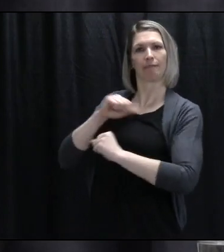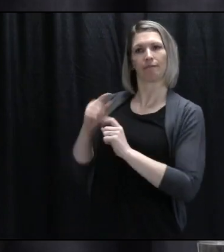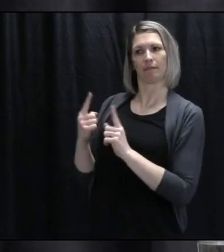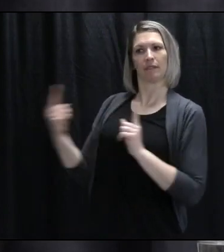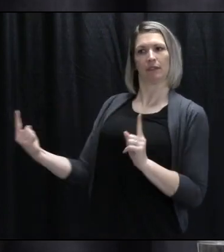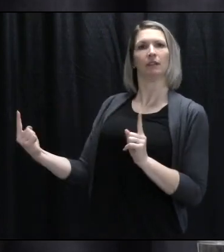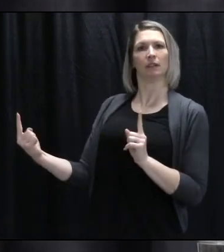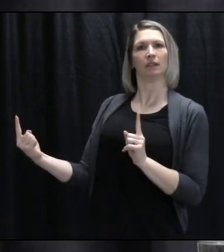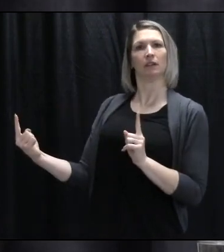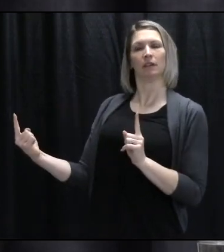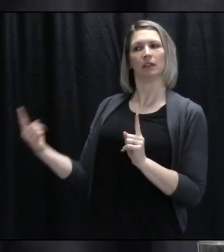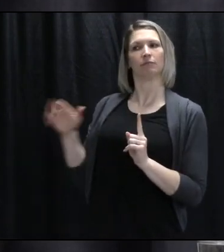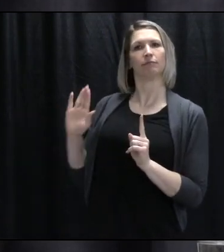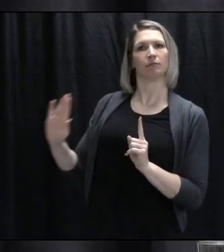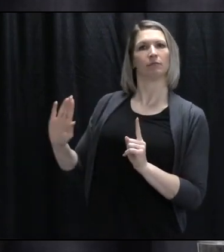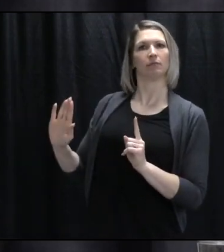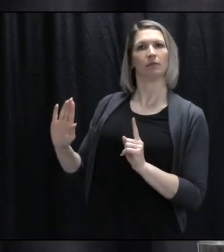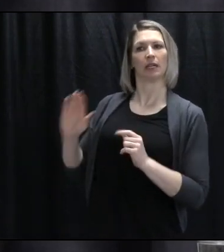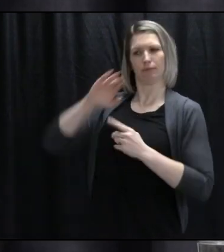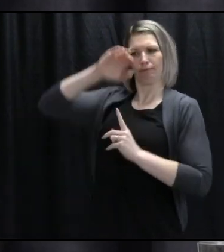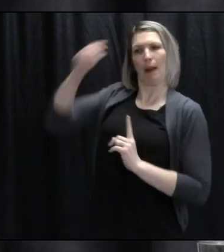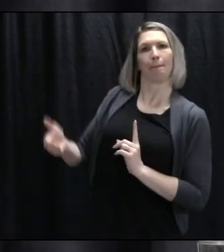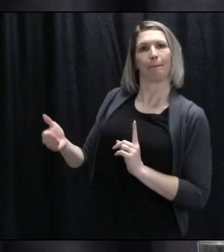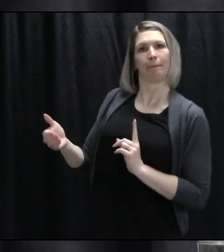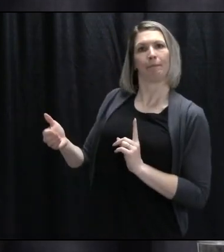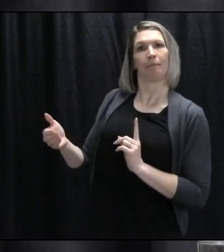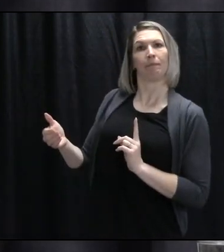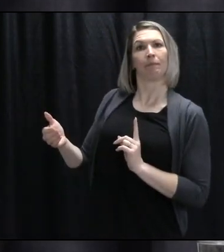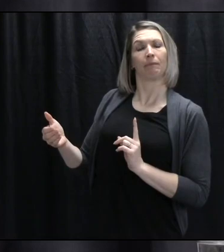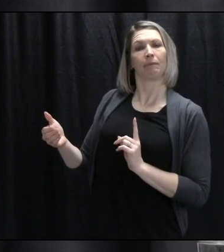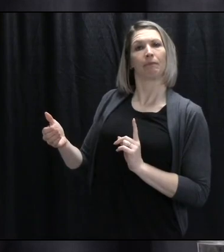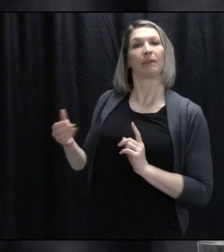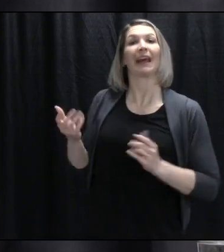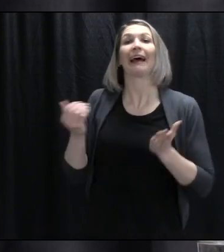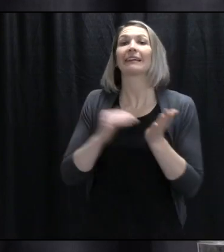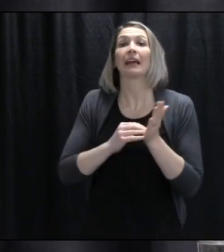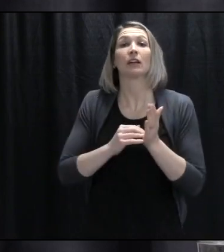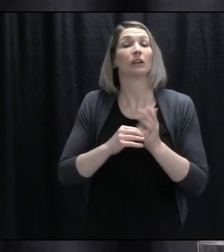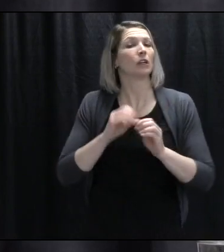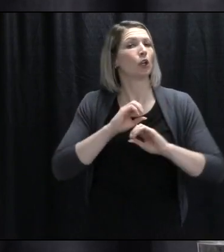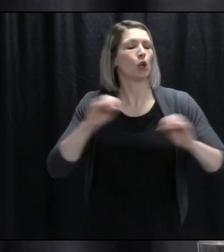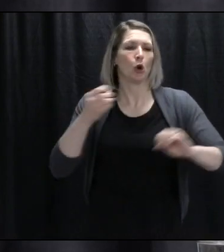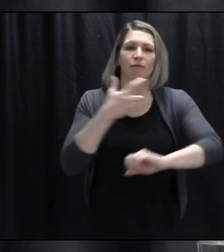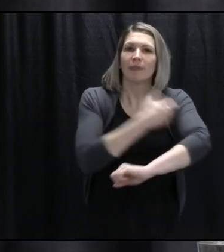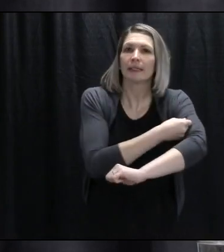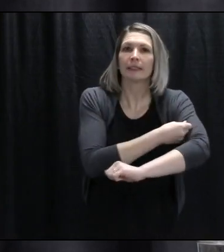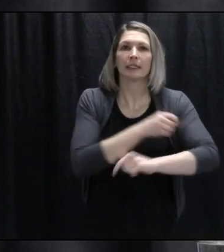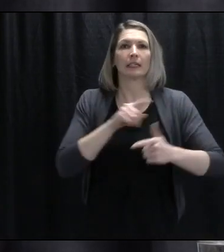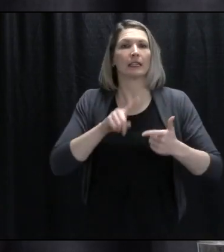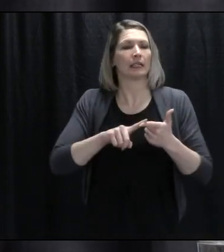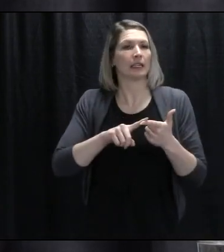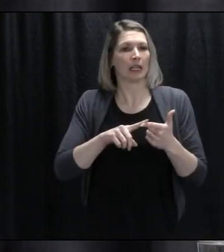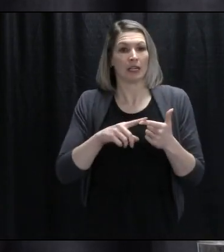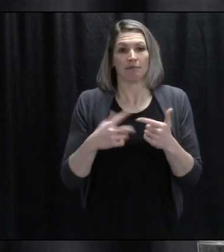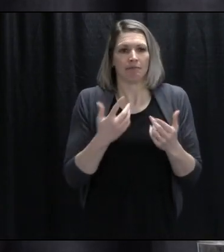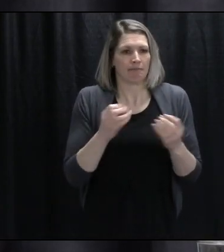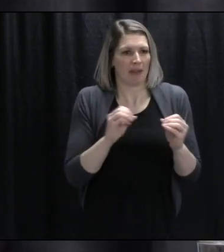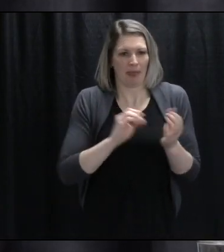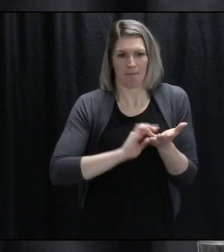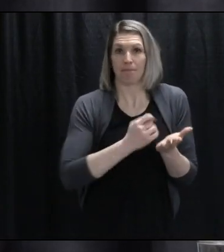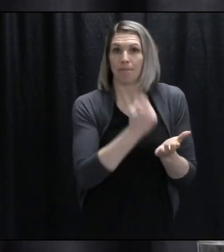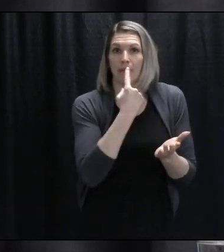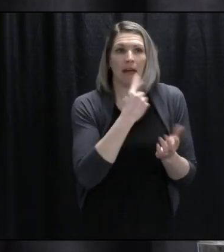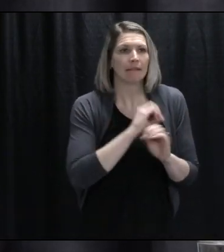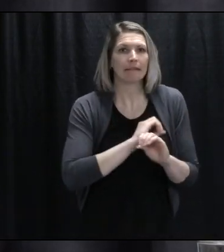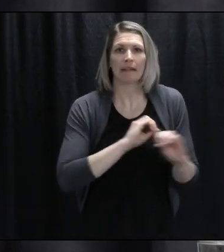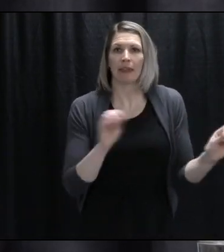immune to this virus. It has no vaccine, it has no cure, and it has no specific treatment.